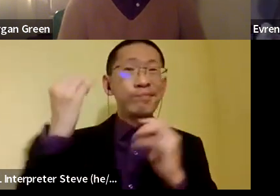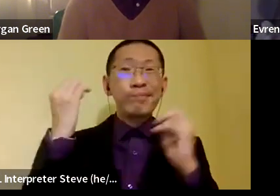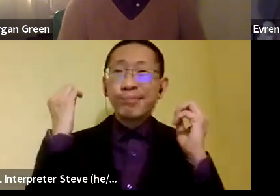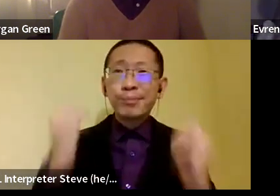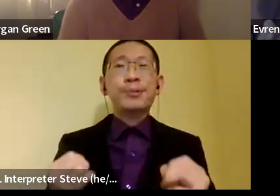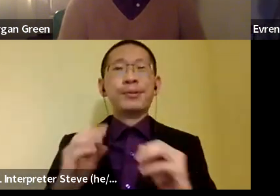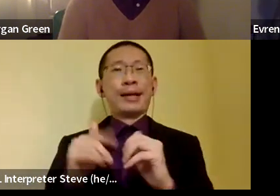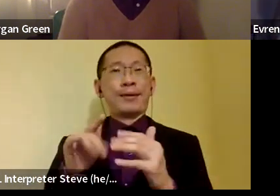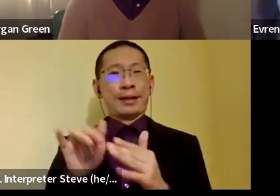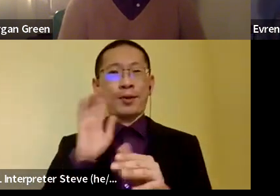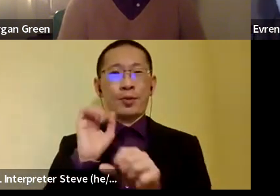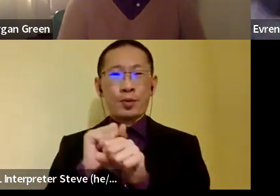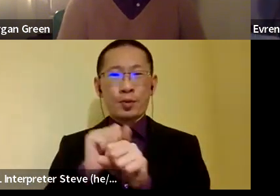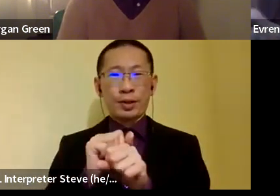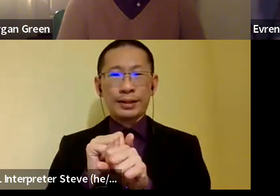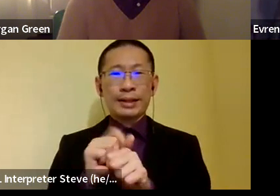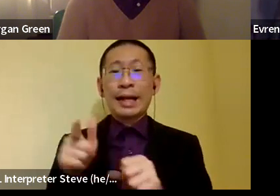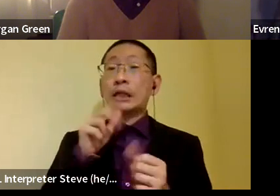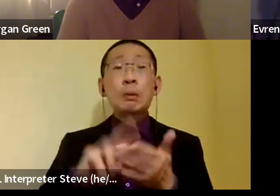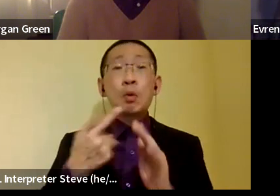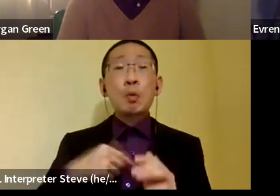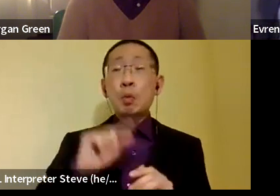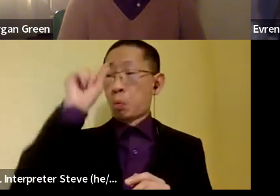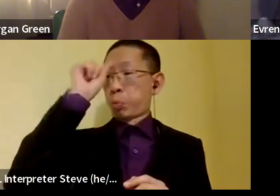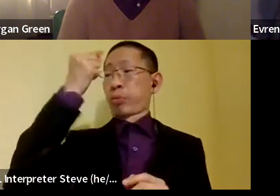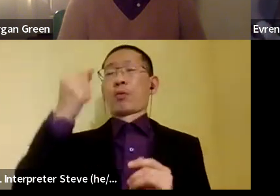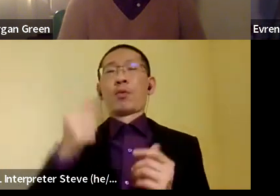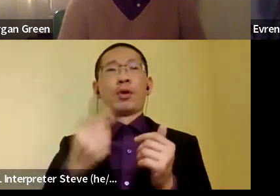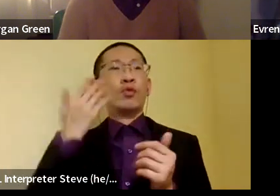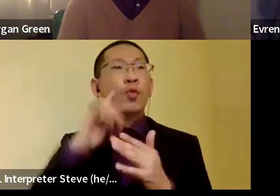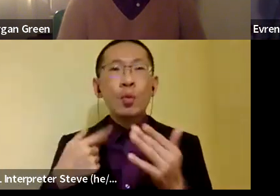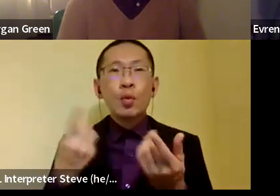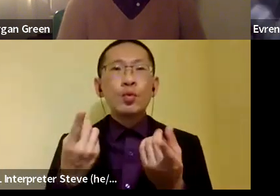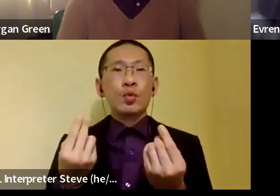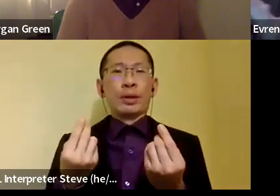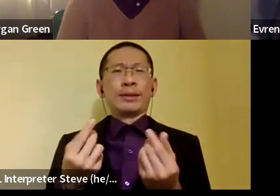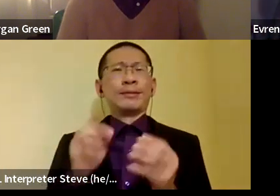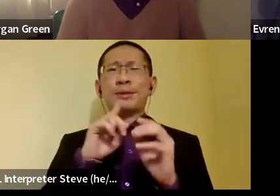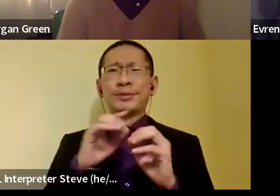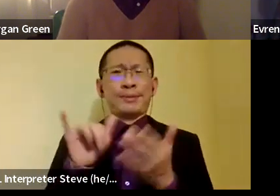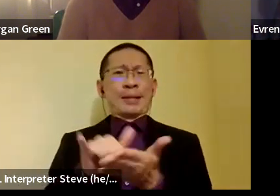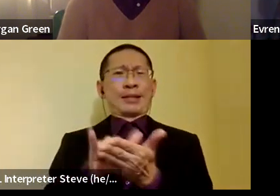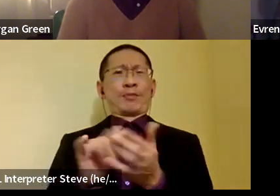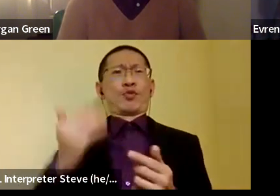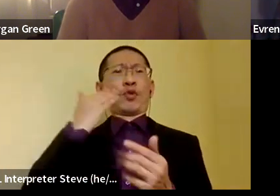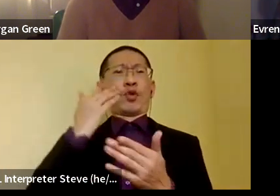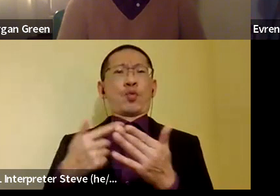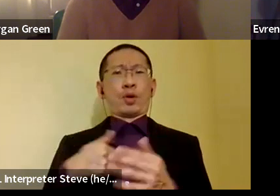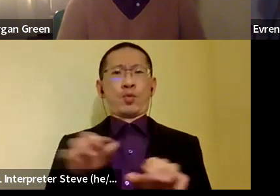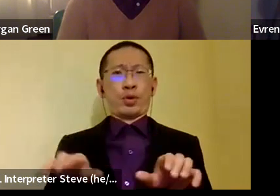work. That doesn't mean we're stupid. That doesn't mean we don't know what we're doing. There's literally no way to know what we're doing.